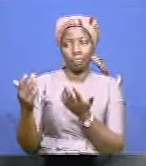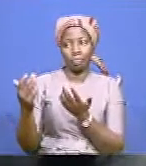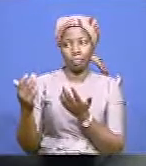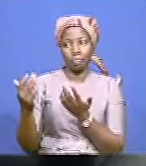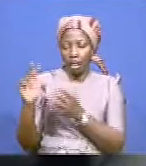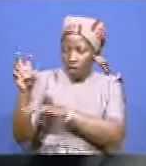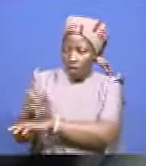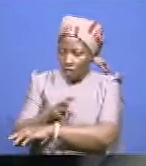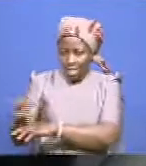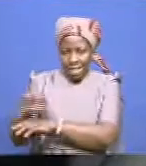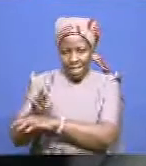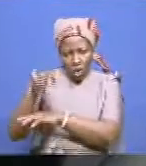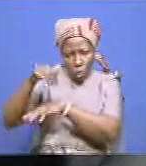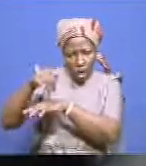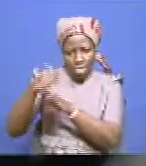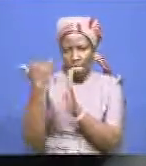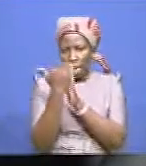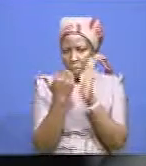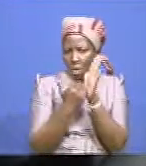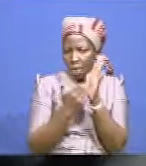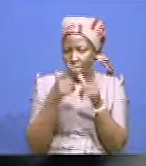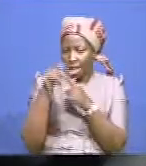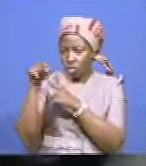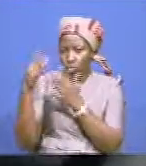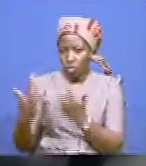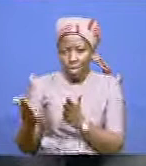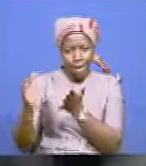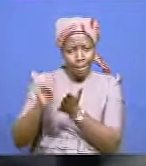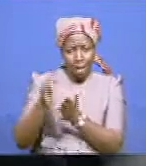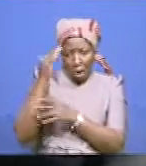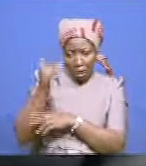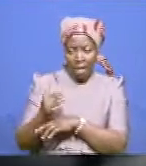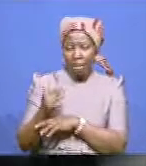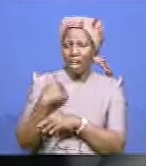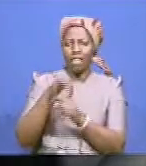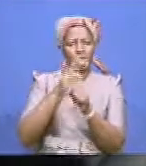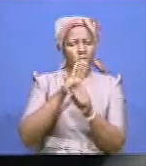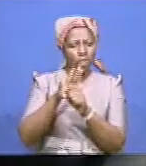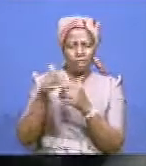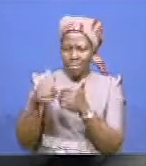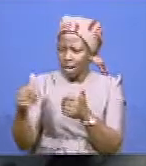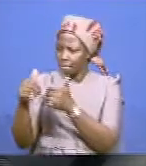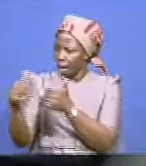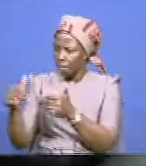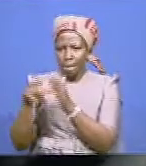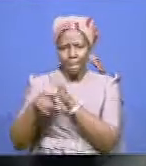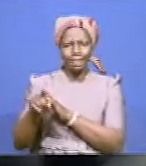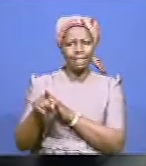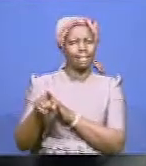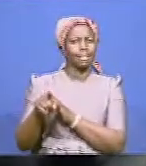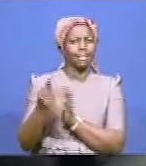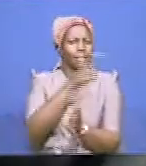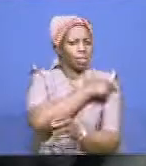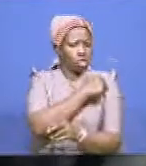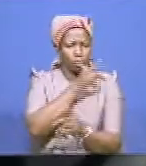oversight over the program, then you're going to lose it again because there will be so much loopholes in dispensary and hospital that drugs will be stolen.